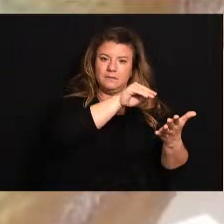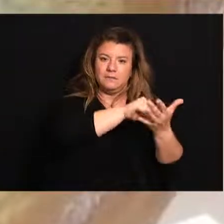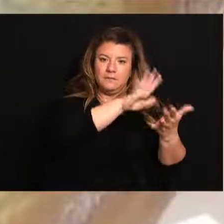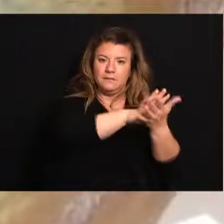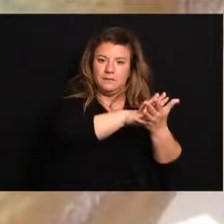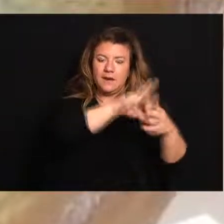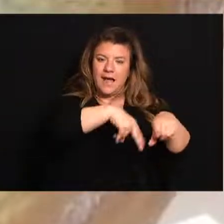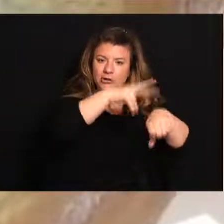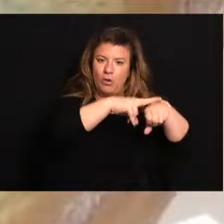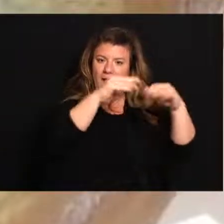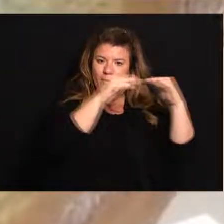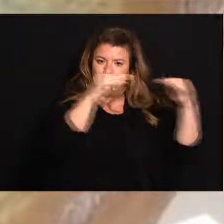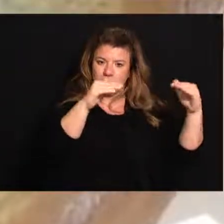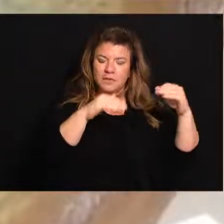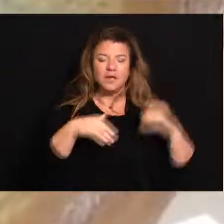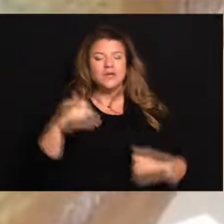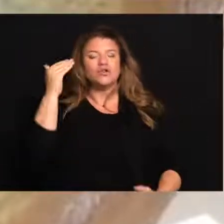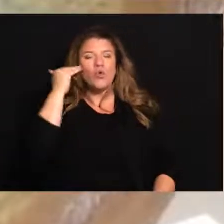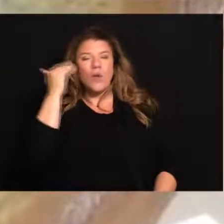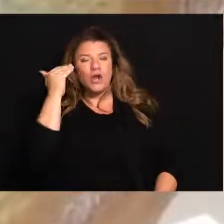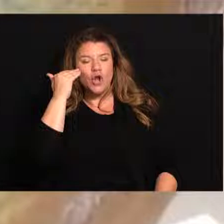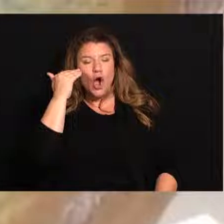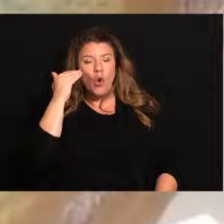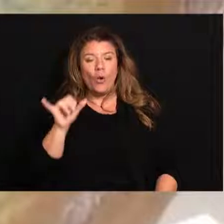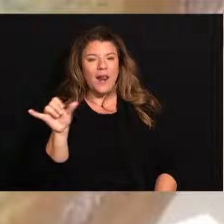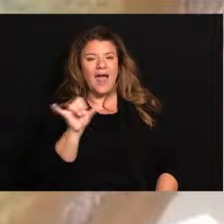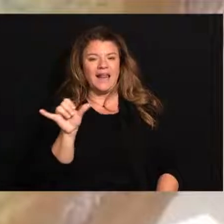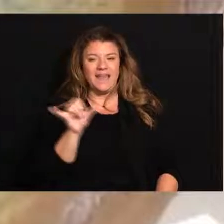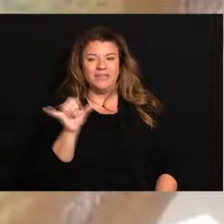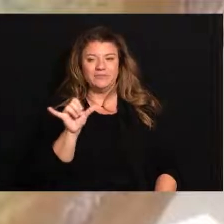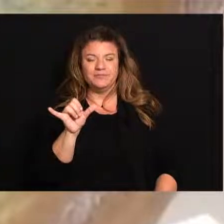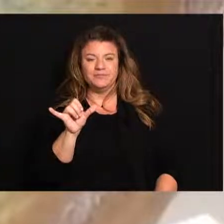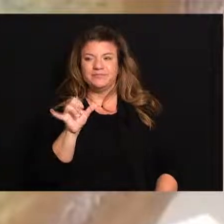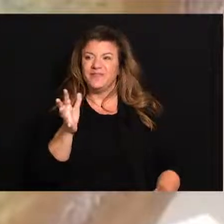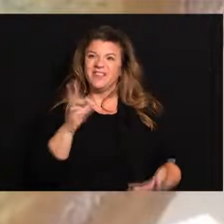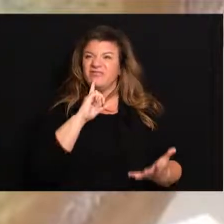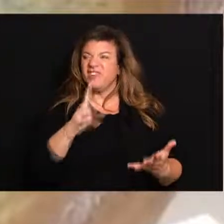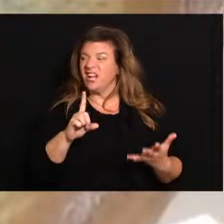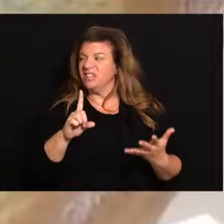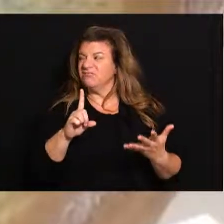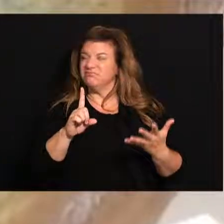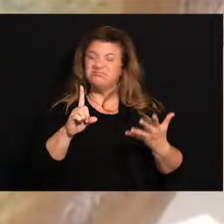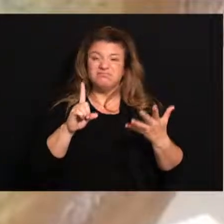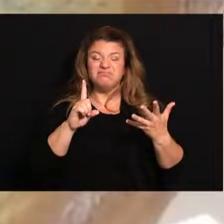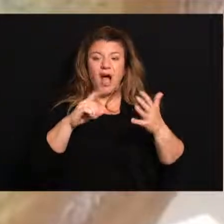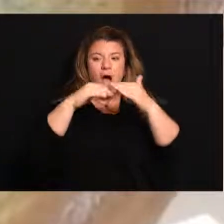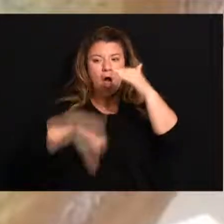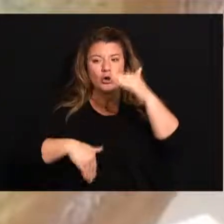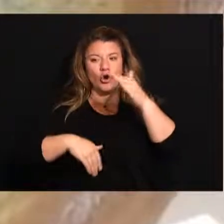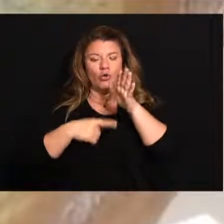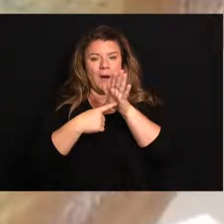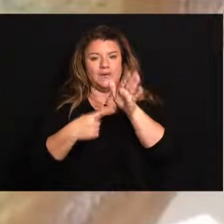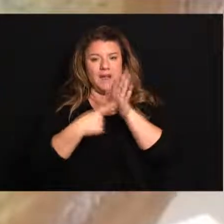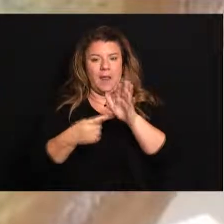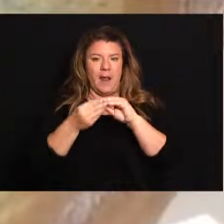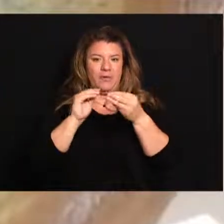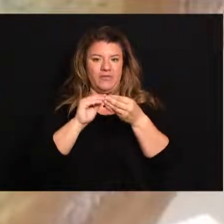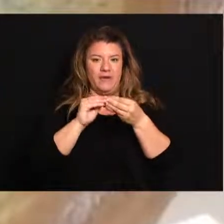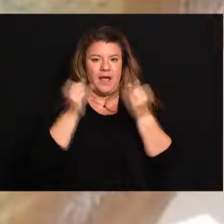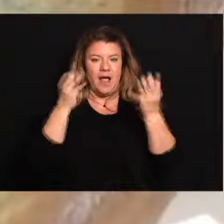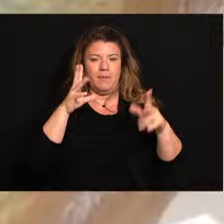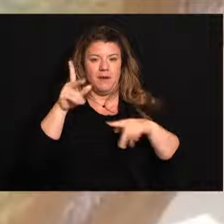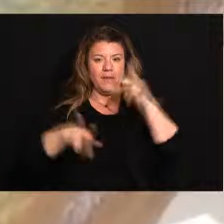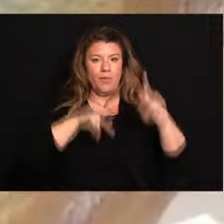national level. So we do know that we are likely fairly substantially underrepresenting the number of